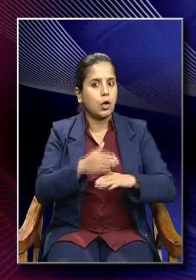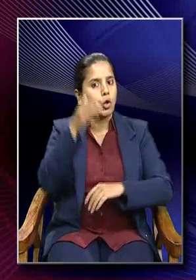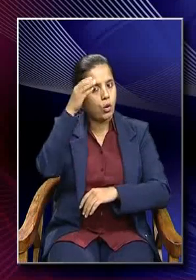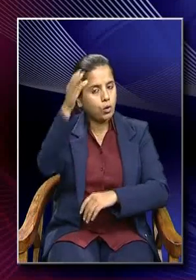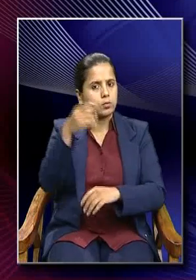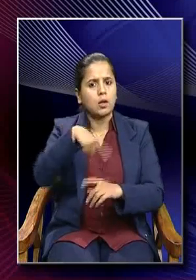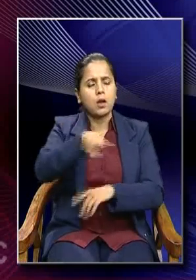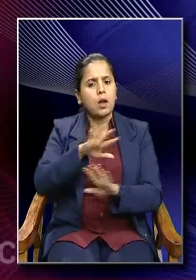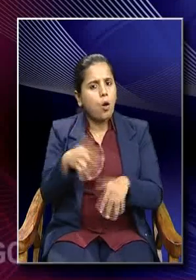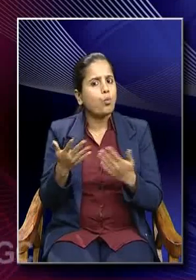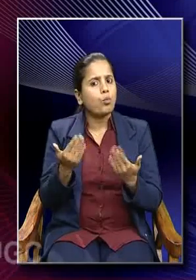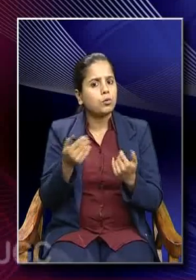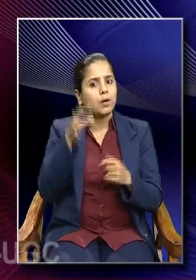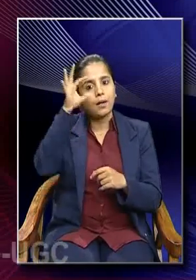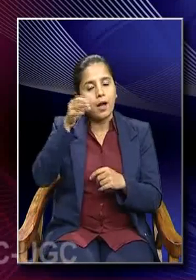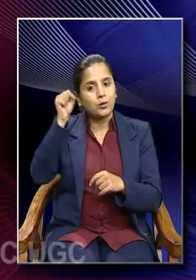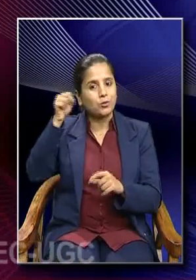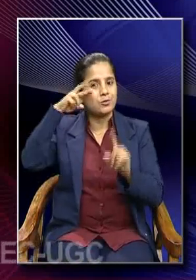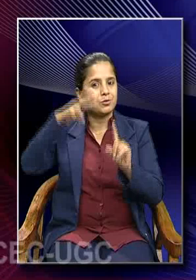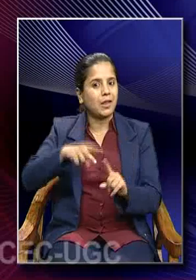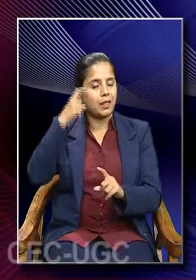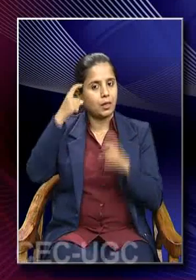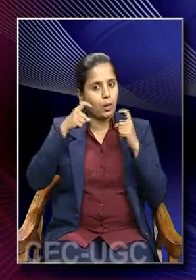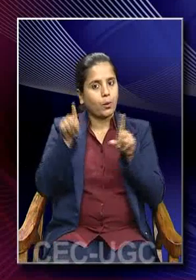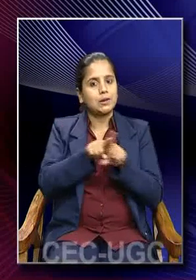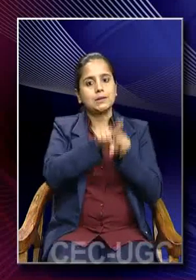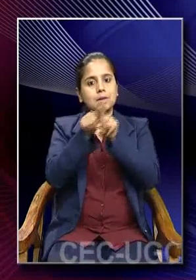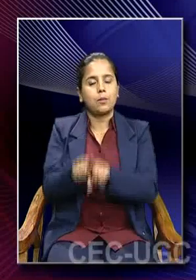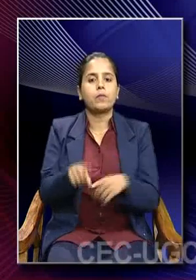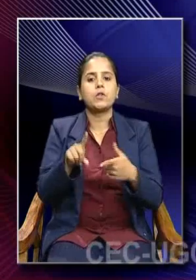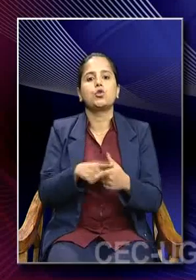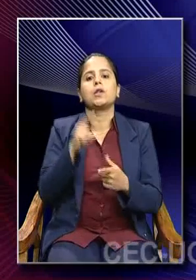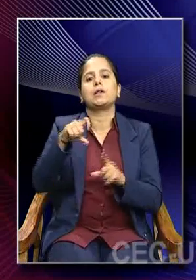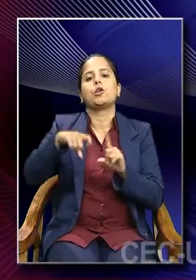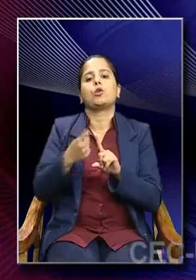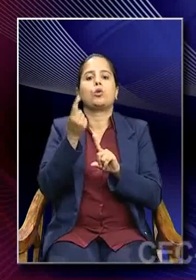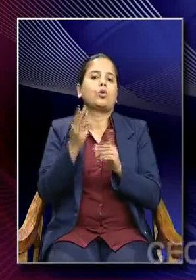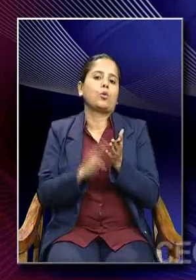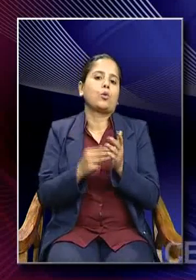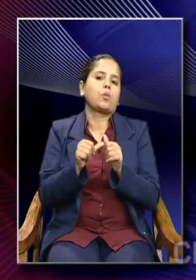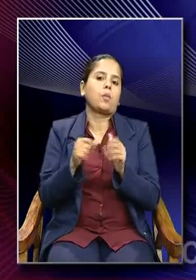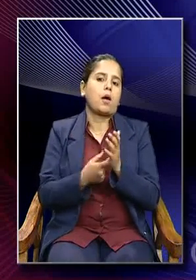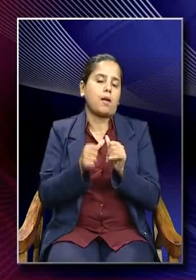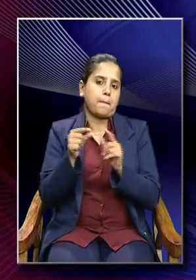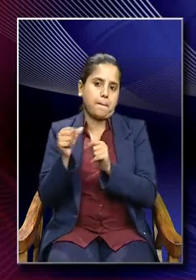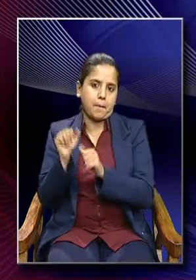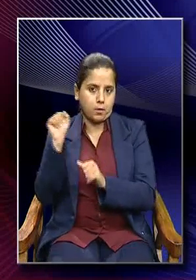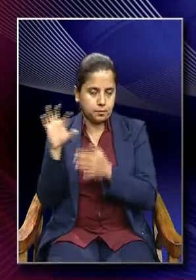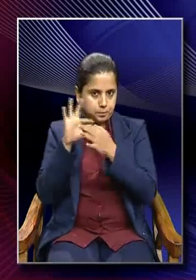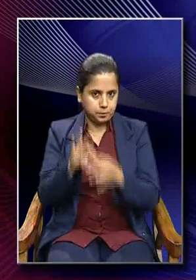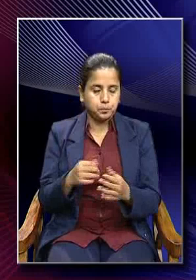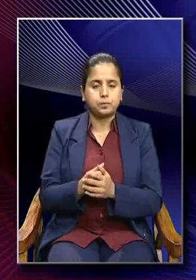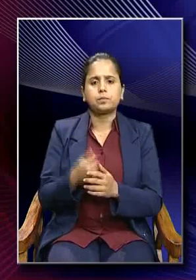can be addressed from the Gandhian perspective and thoughts of J.C. Kumarappa and Gandhi. In this lecture,